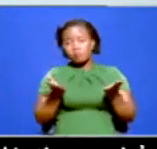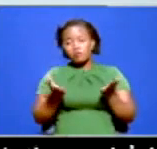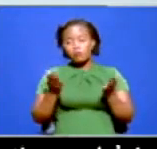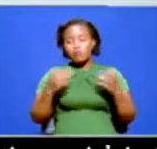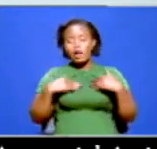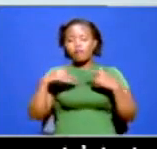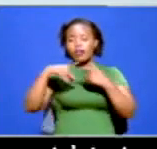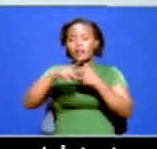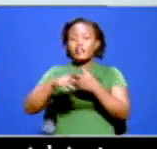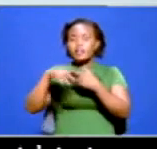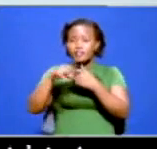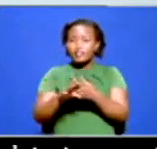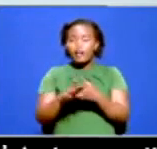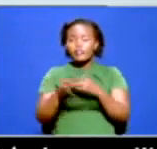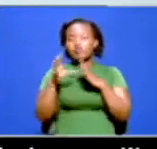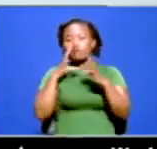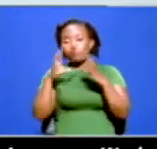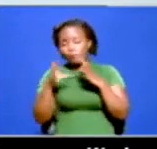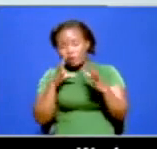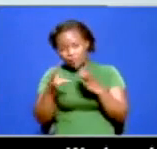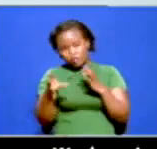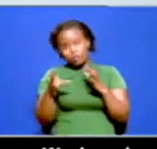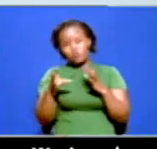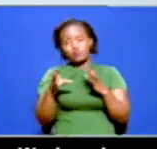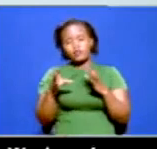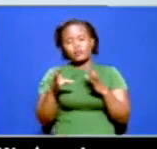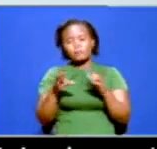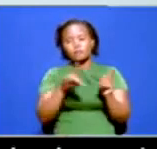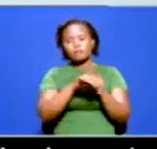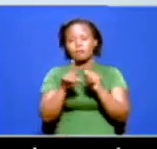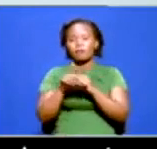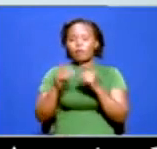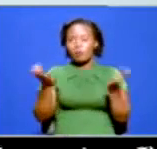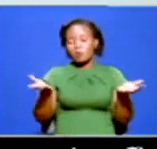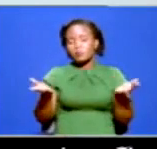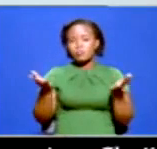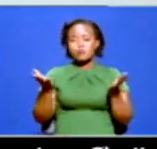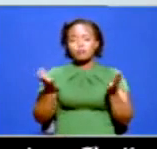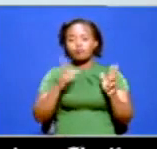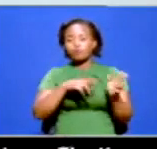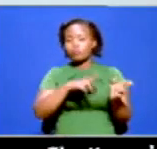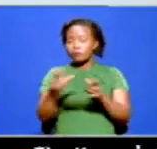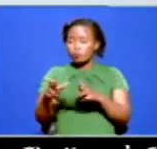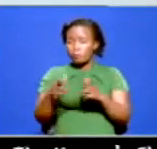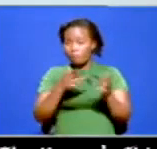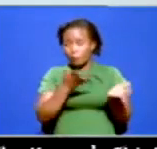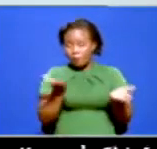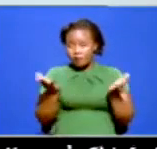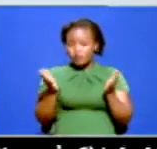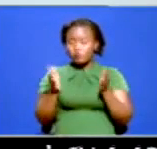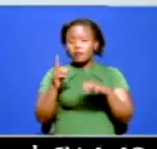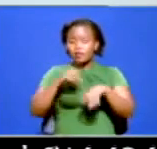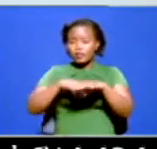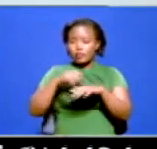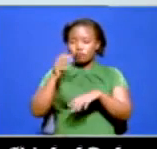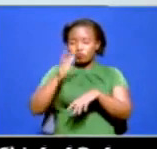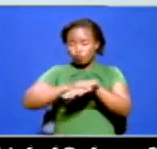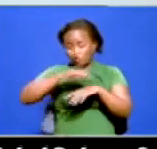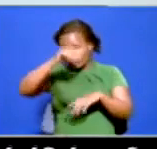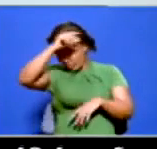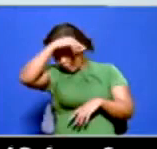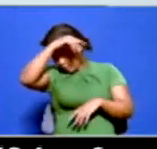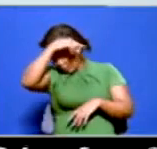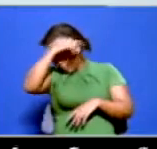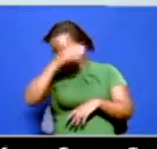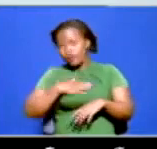engineering, communications engineering. And obviously, with that degree, I was able to